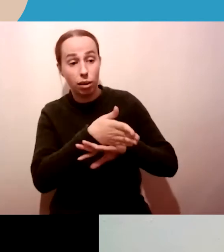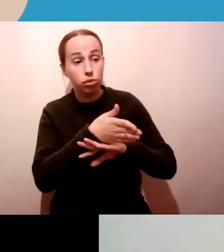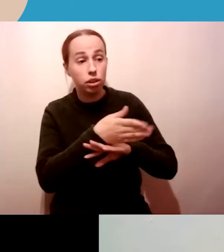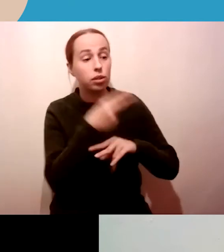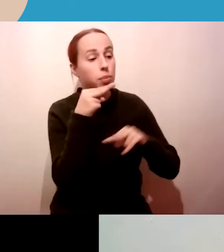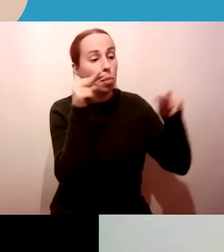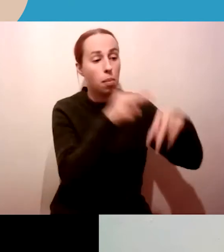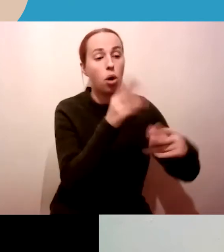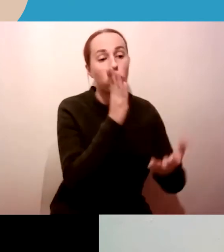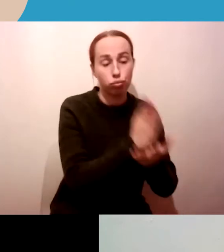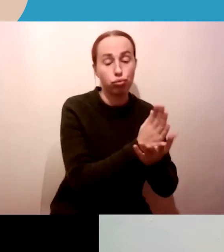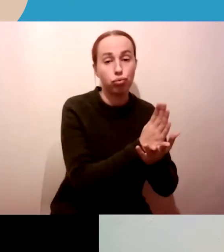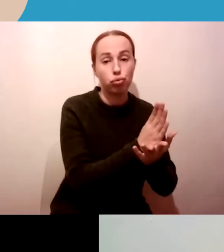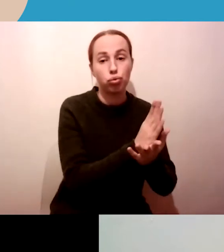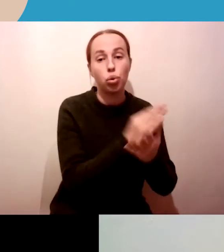so that